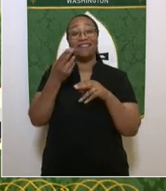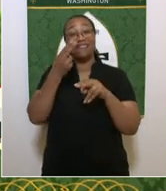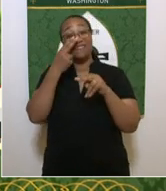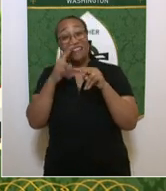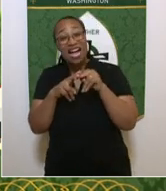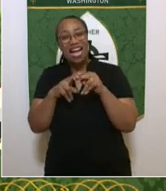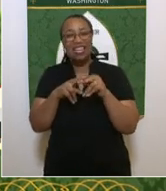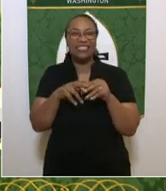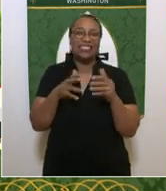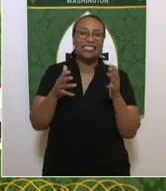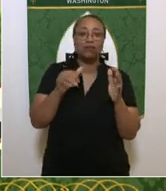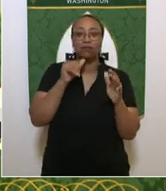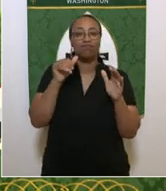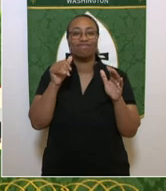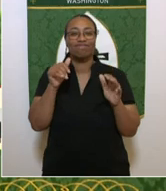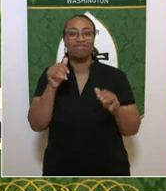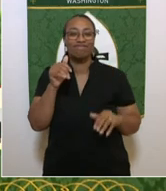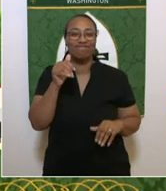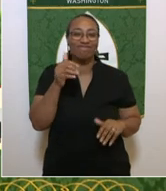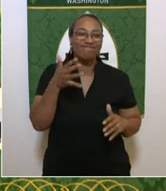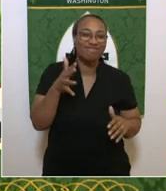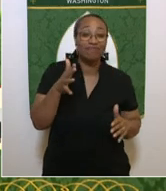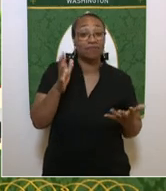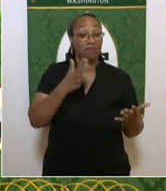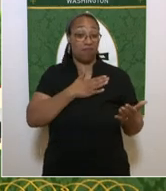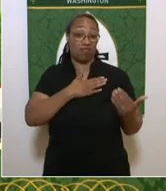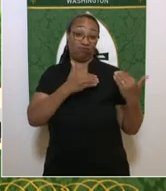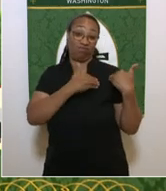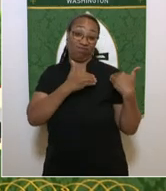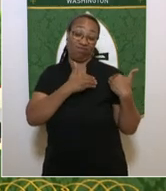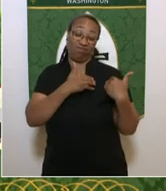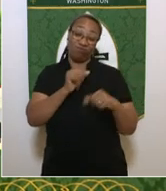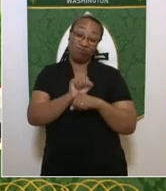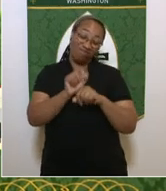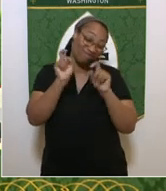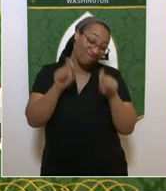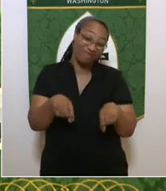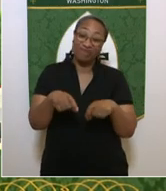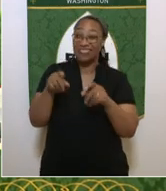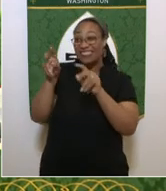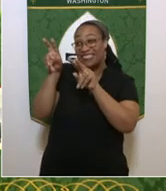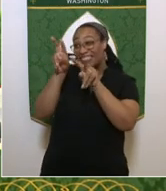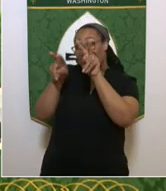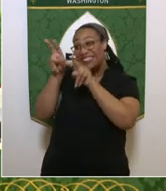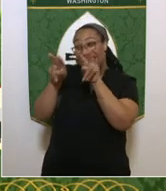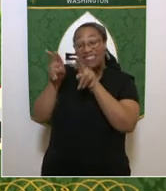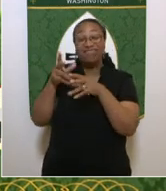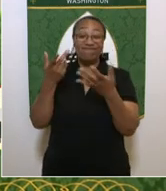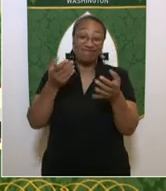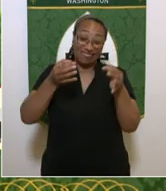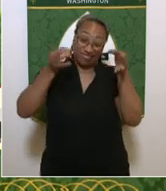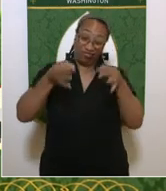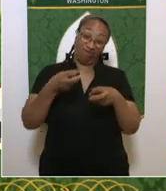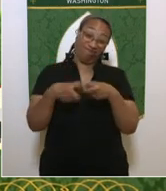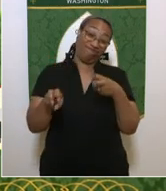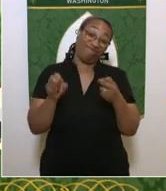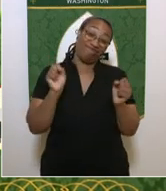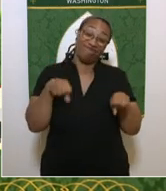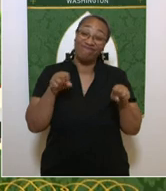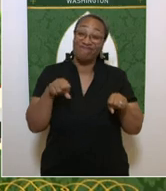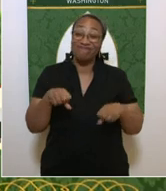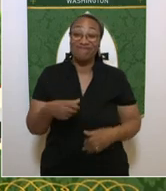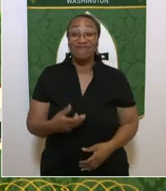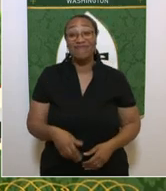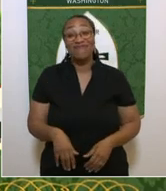my job, and to make the tough decisions. And so while it takes a lot of explaining and talking and